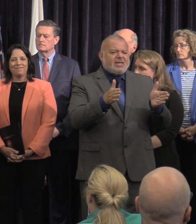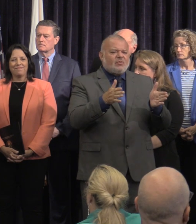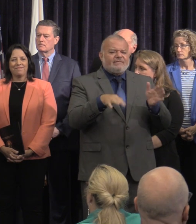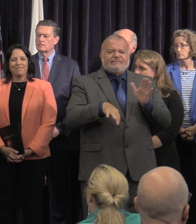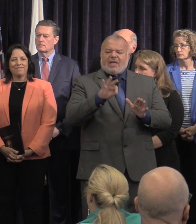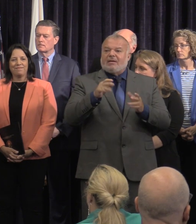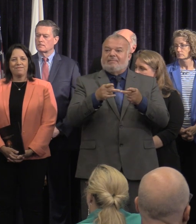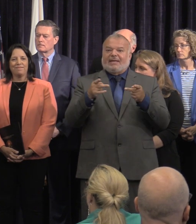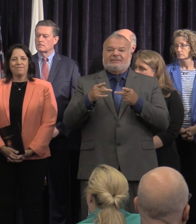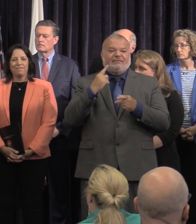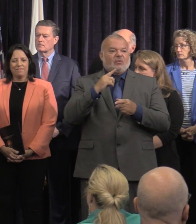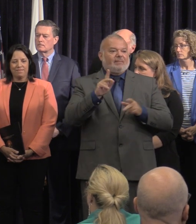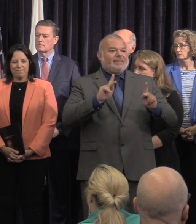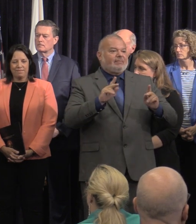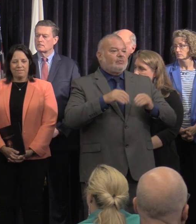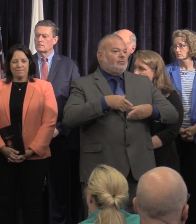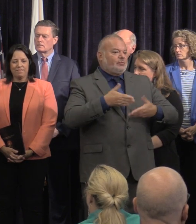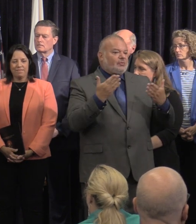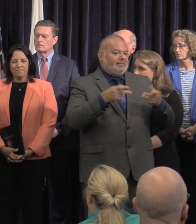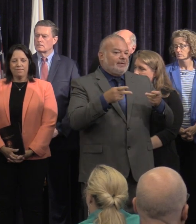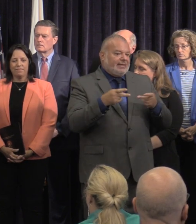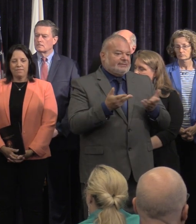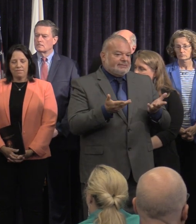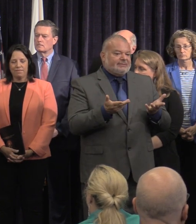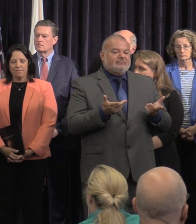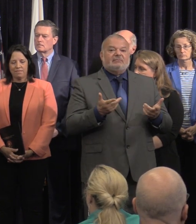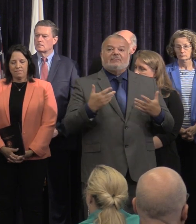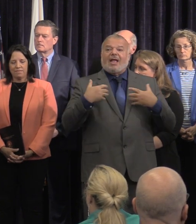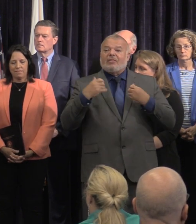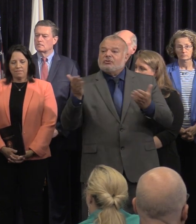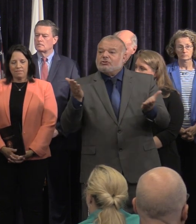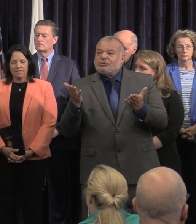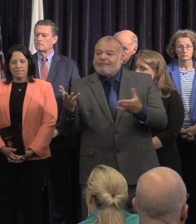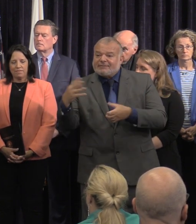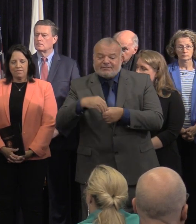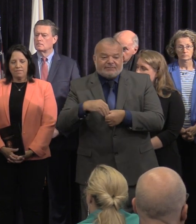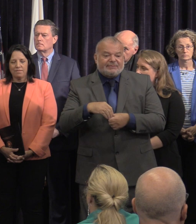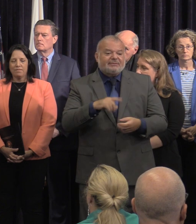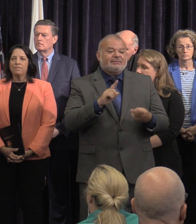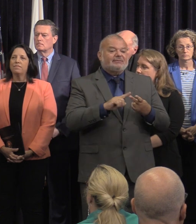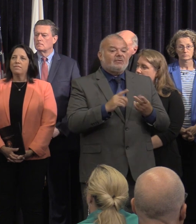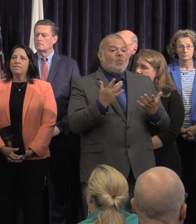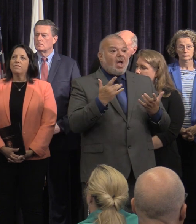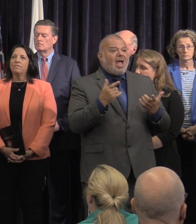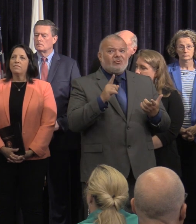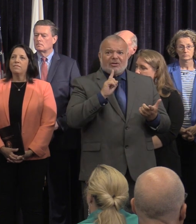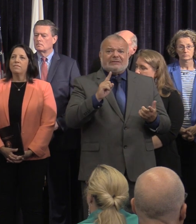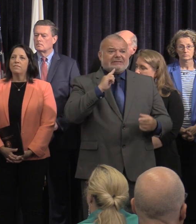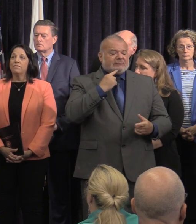shelter, health, and human services to address this humanitarian crisis. I am